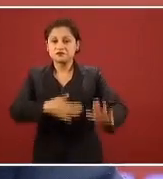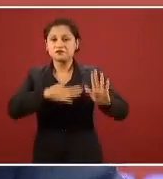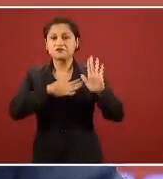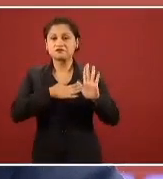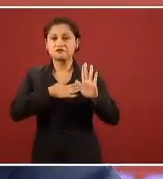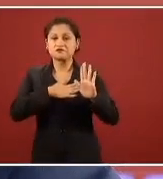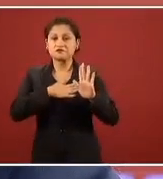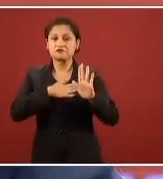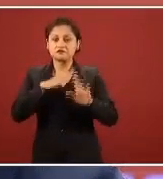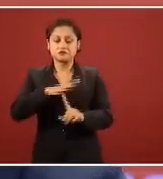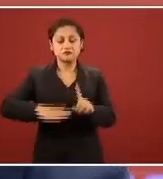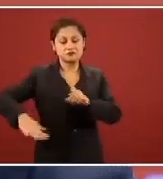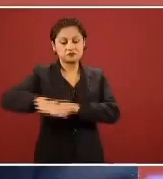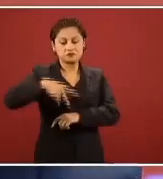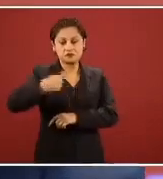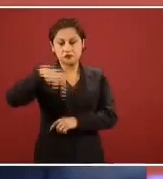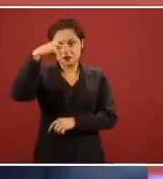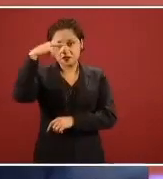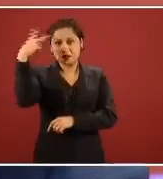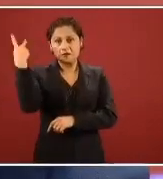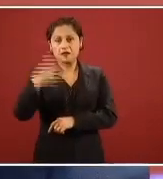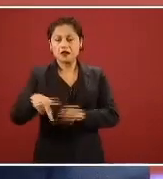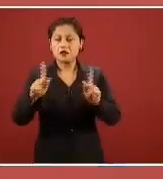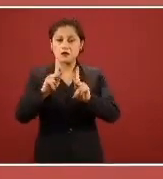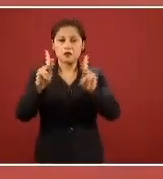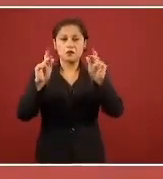And tranquility in Mexico.